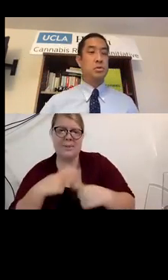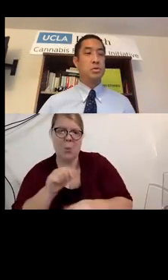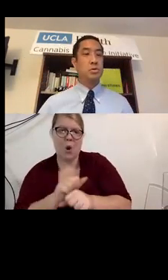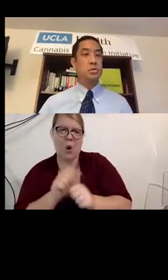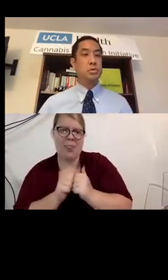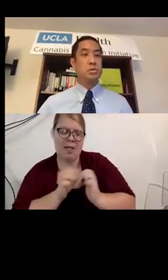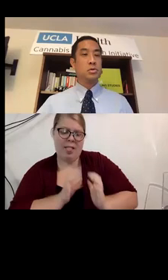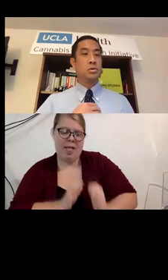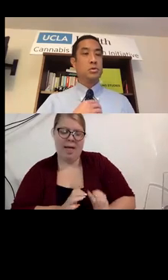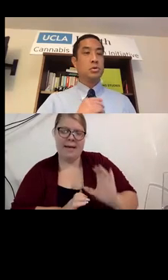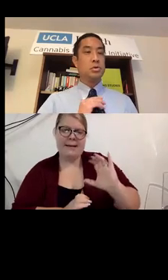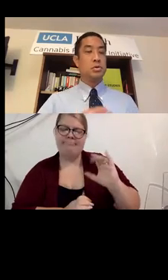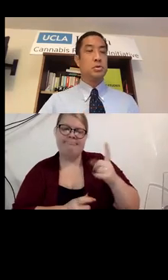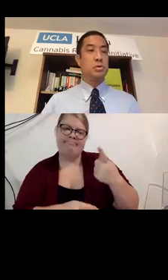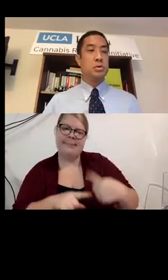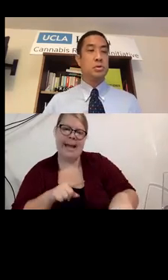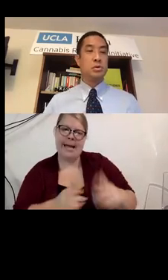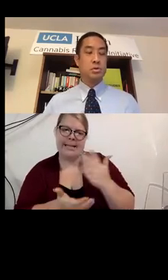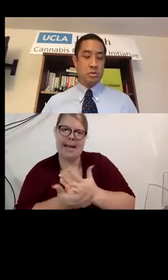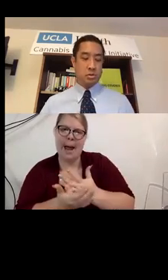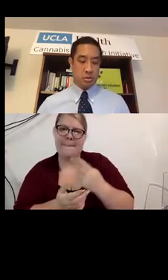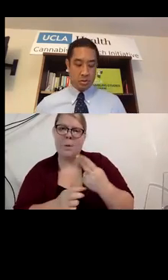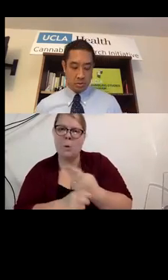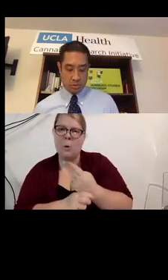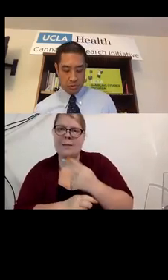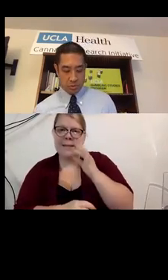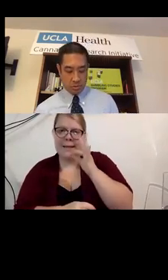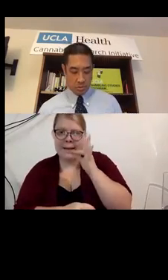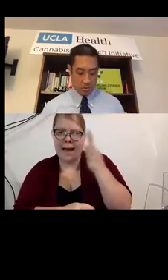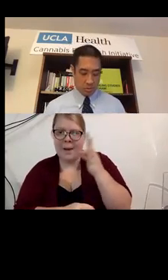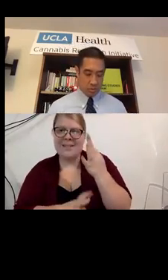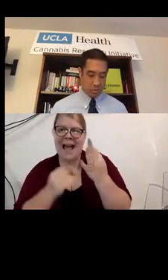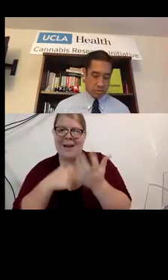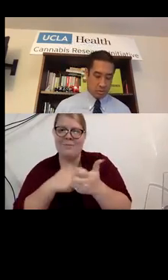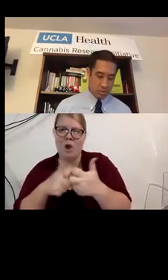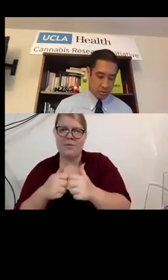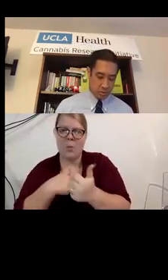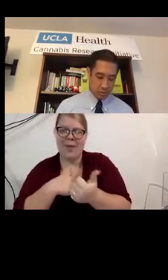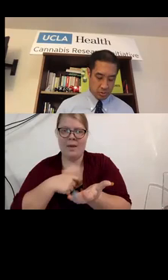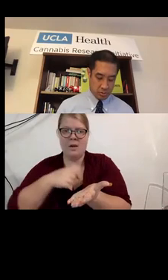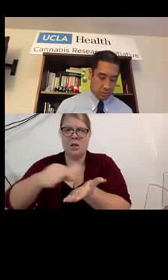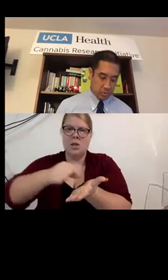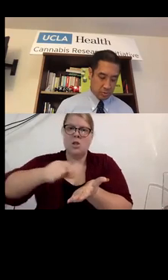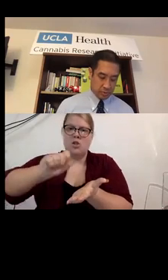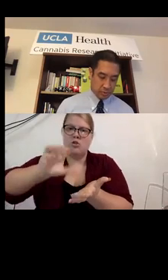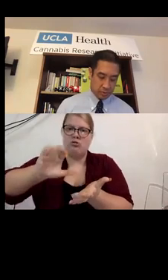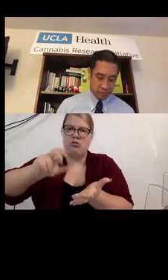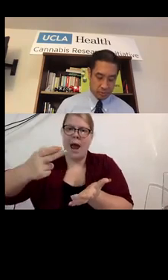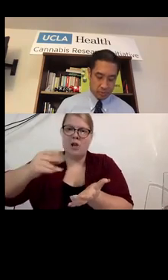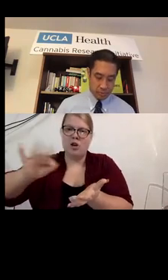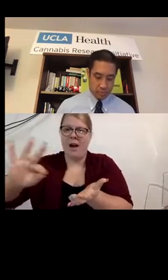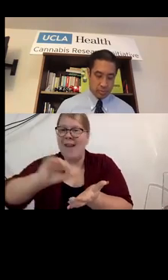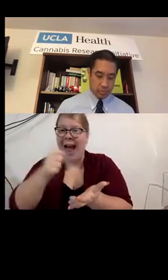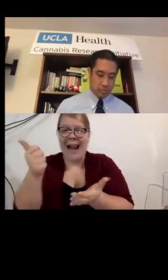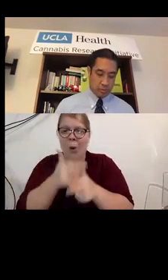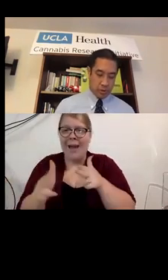not been able to stop using cannabis and has a problem with scratch offs. Do you have any quick and dirty treatment recommendations for working with